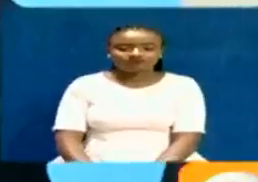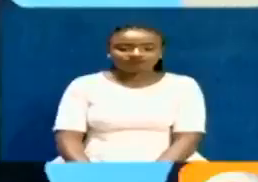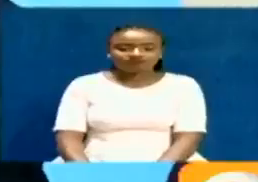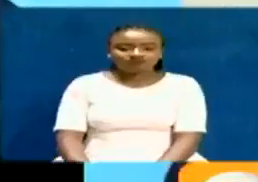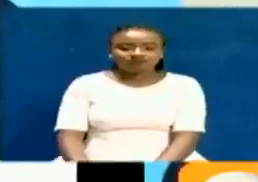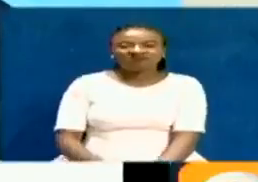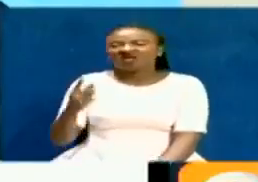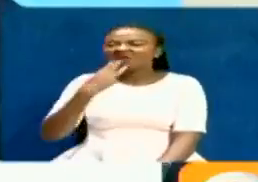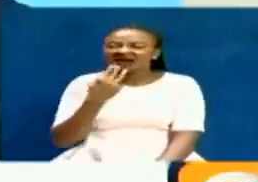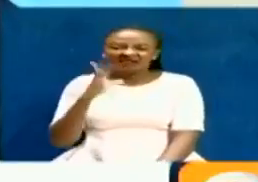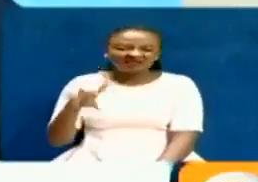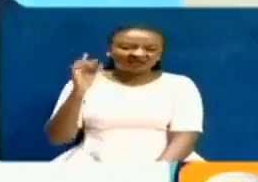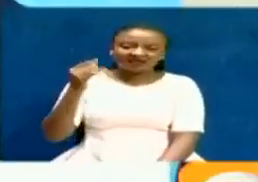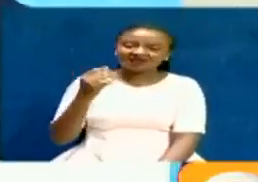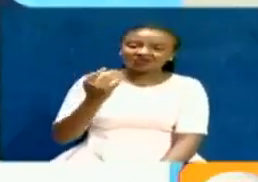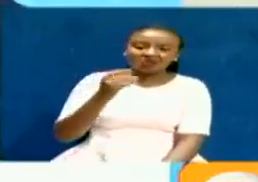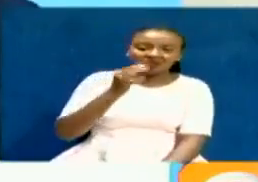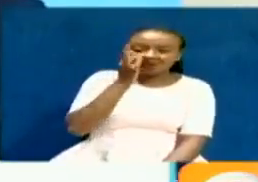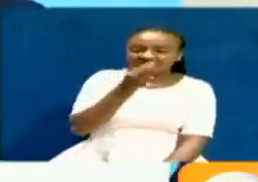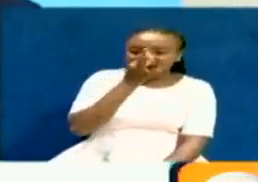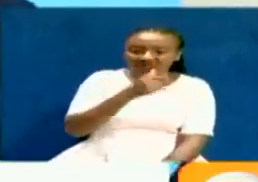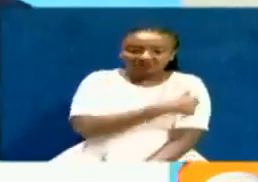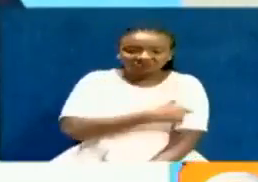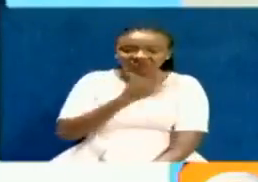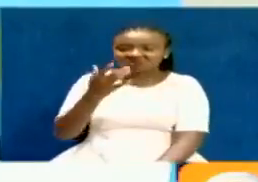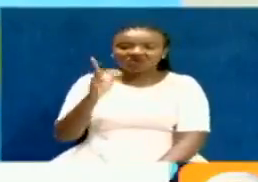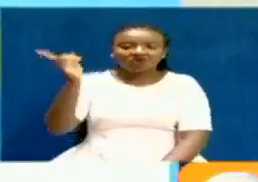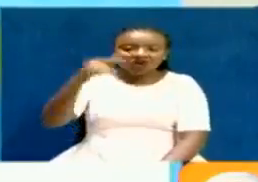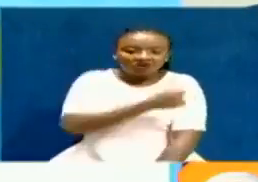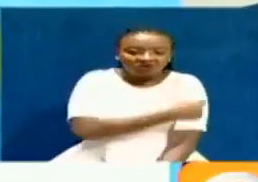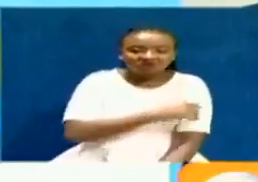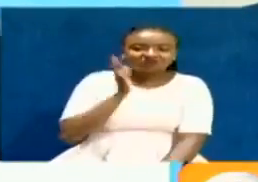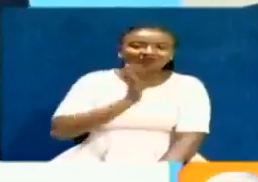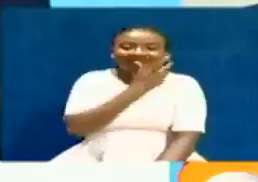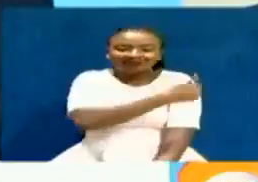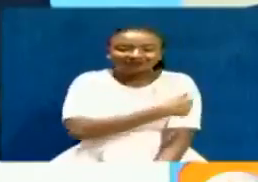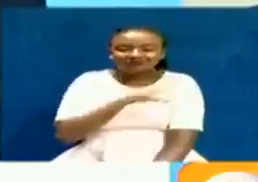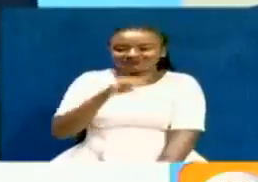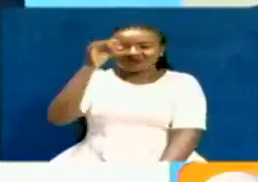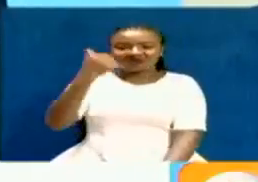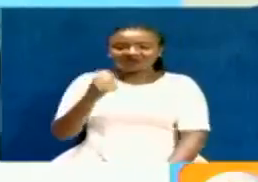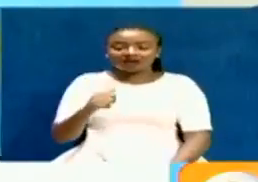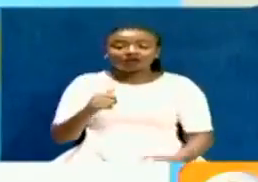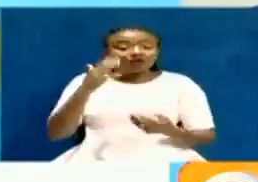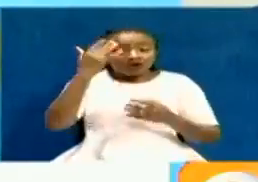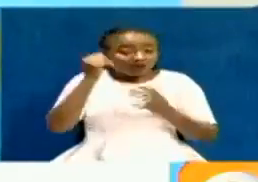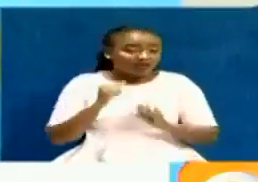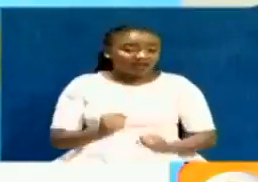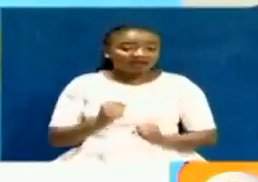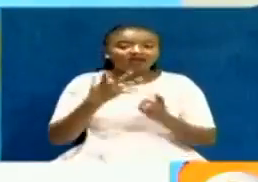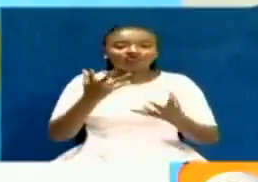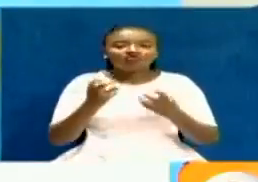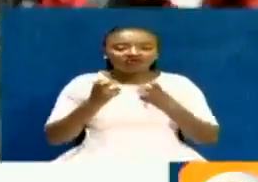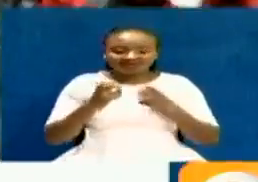Bagathi or Mamaluzi or even KNH or Nairobi Hospital because you require genomic sequencing, which is a